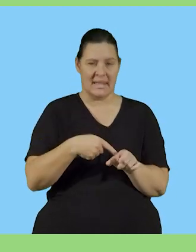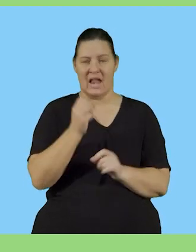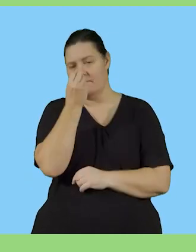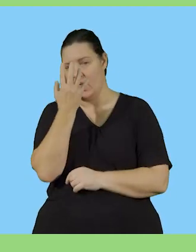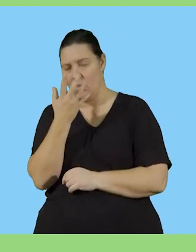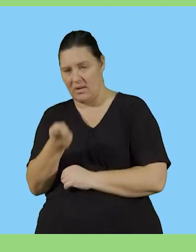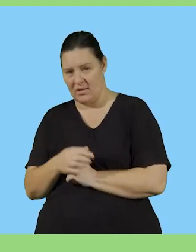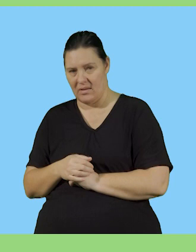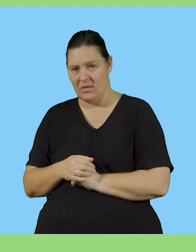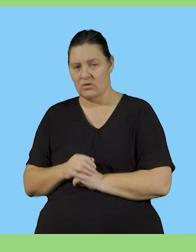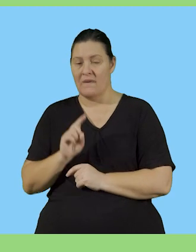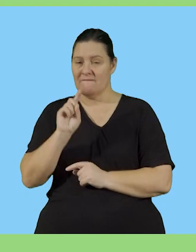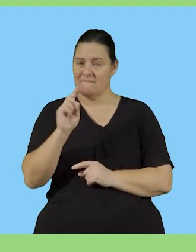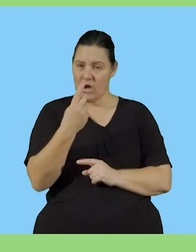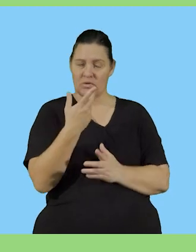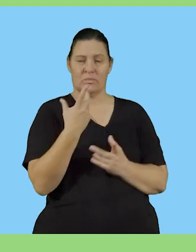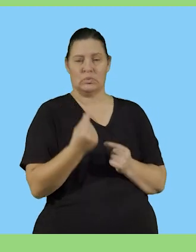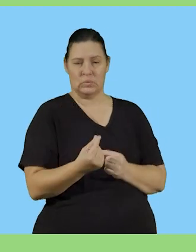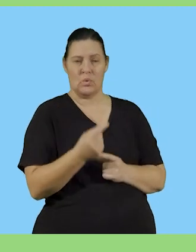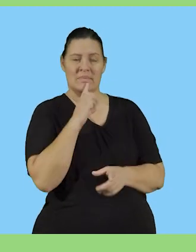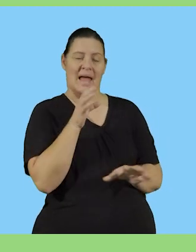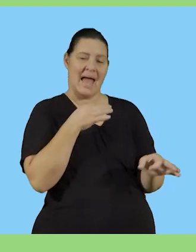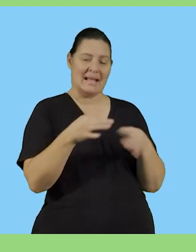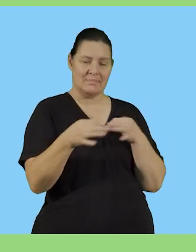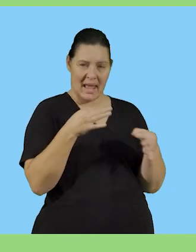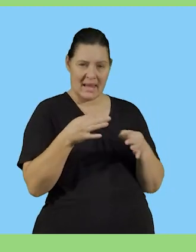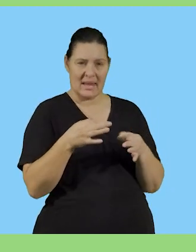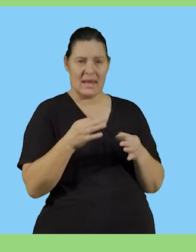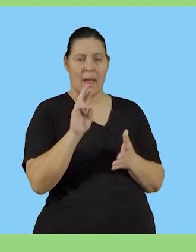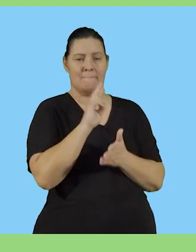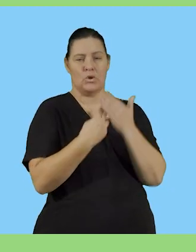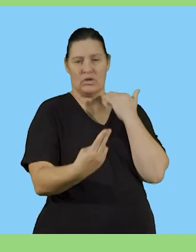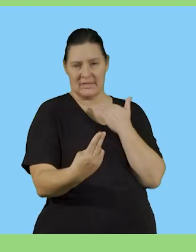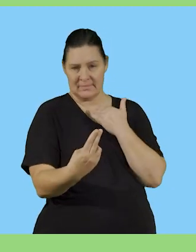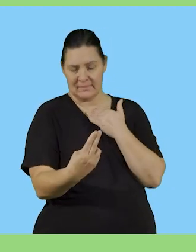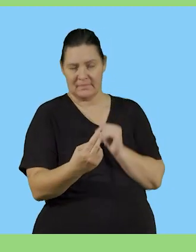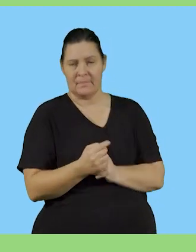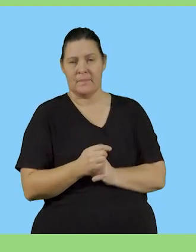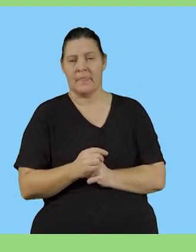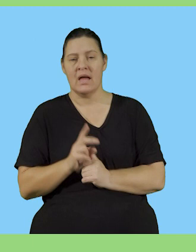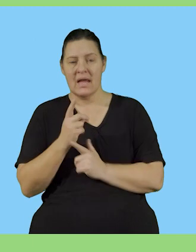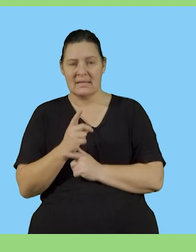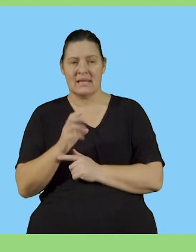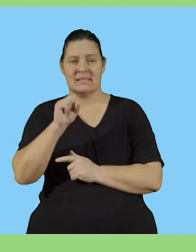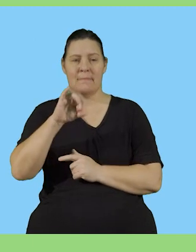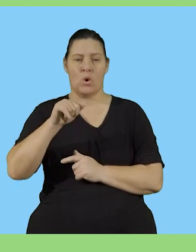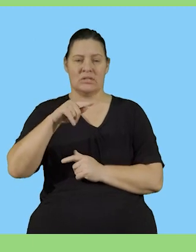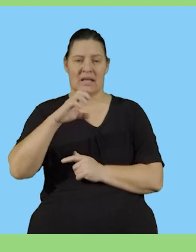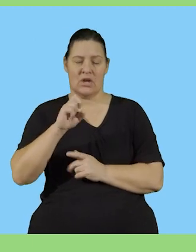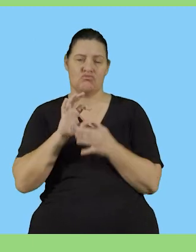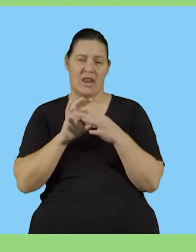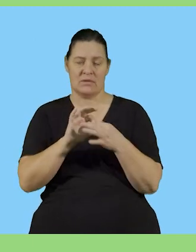the bee and the flower. So the first thing that you have to do is explain the term mutualism. This is a